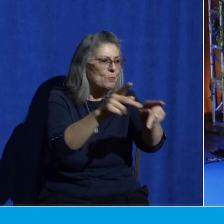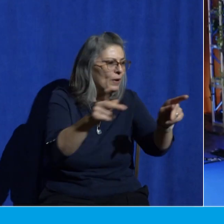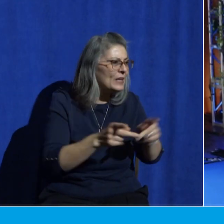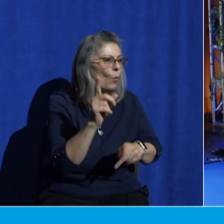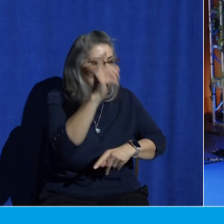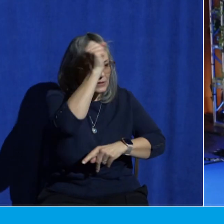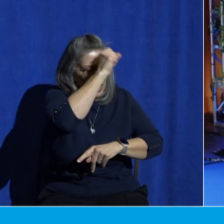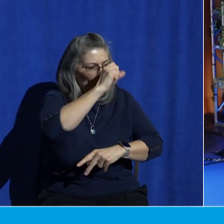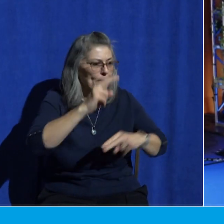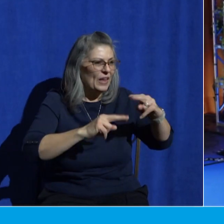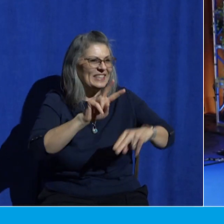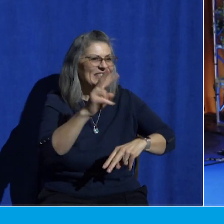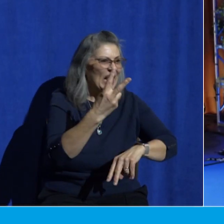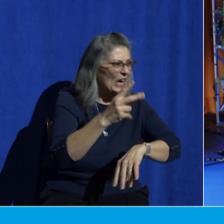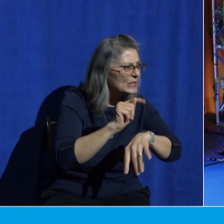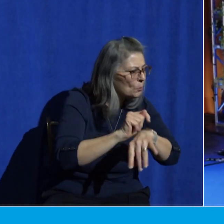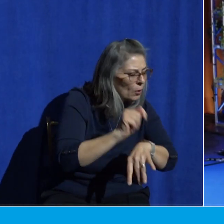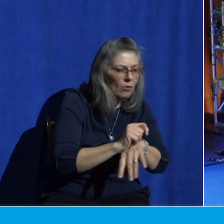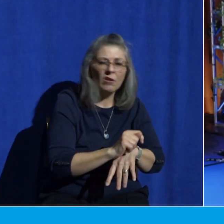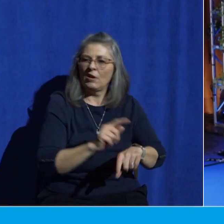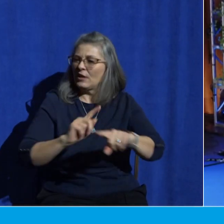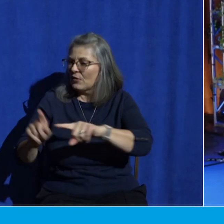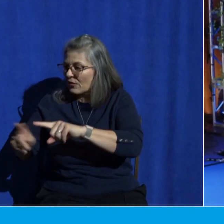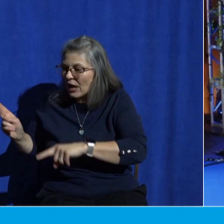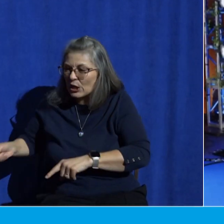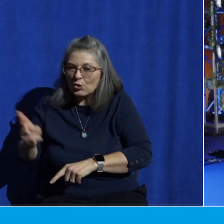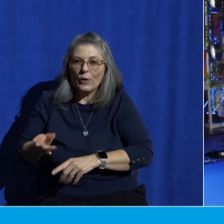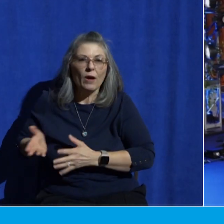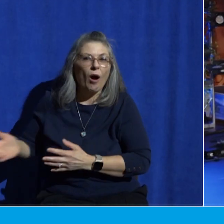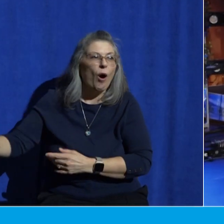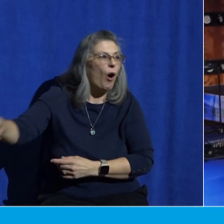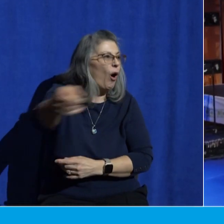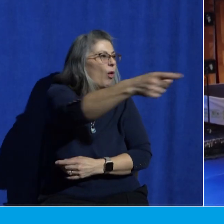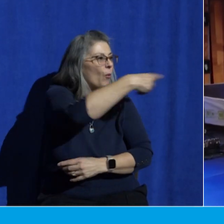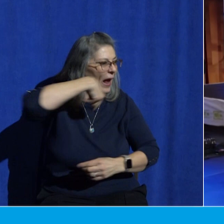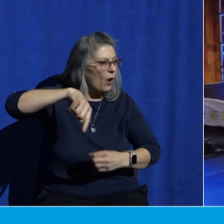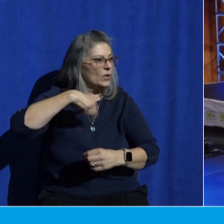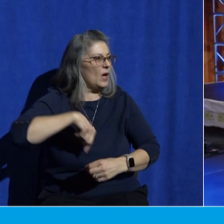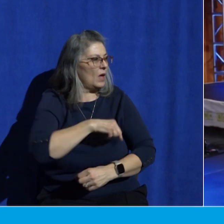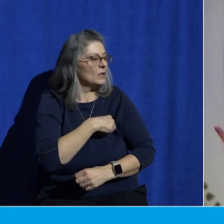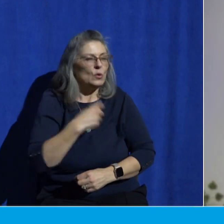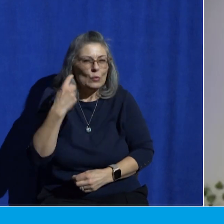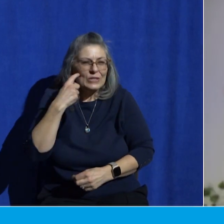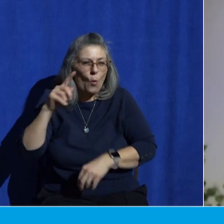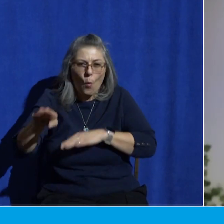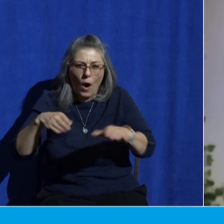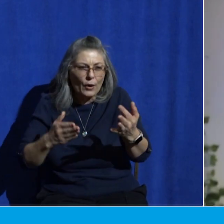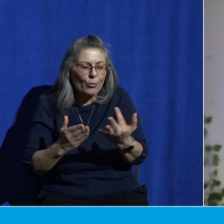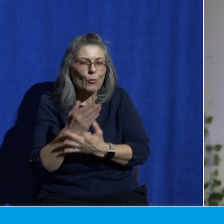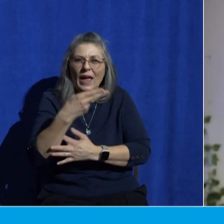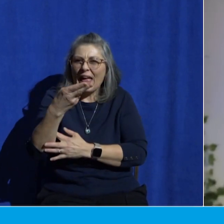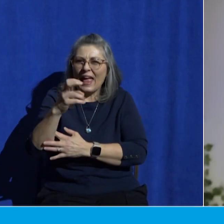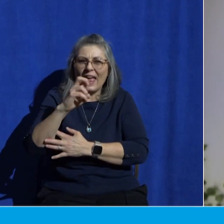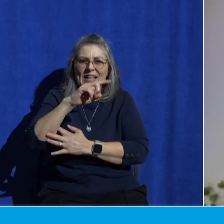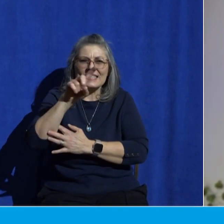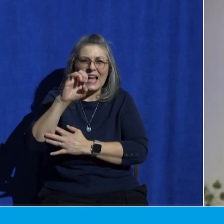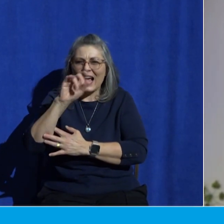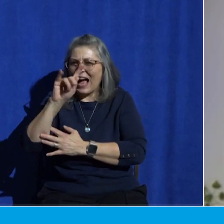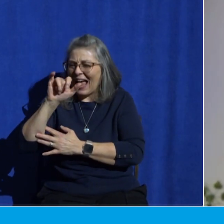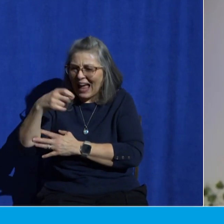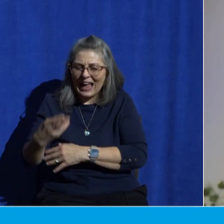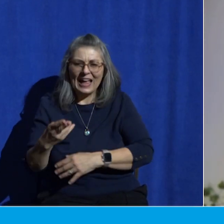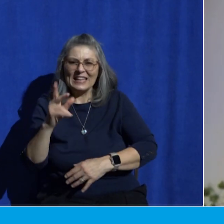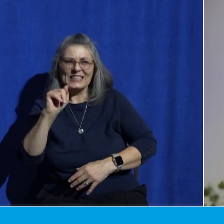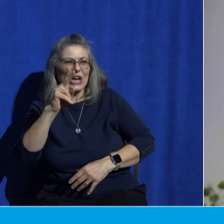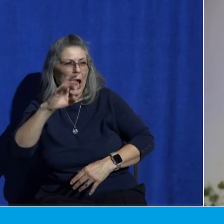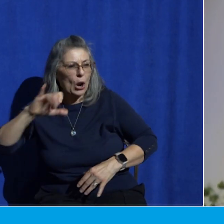of this history. We just walked through Hezekiah's tunnel. We just walked through a 3,000-year-old tunnel that you can